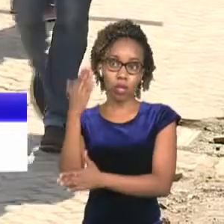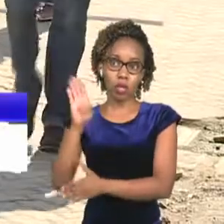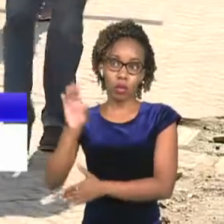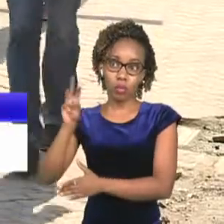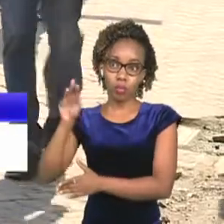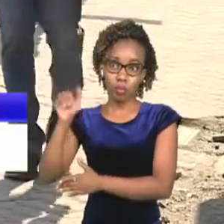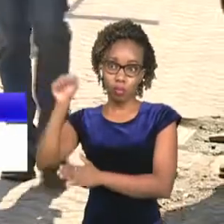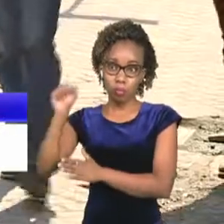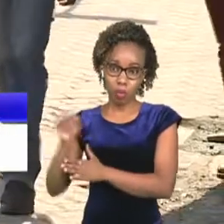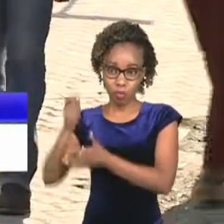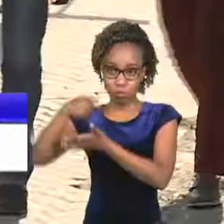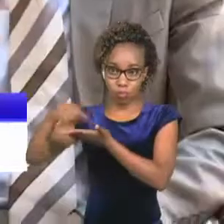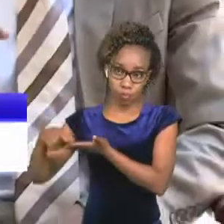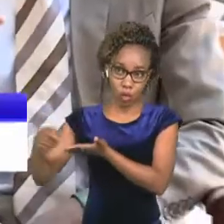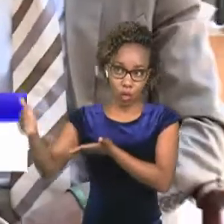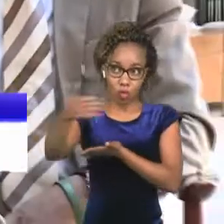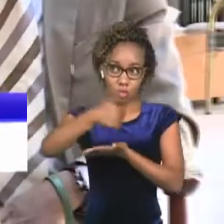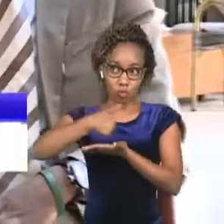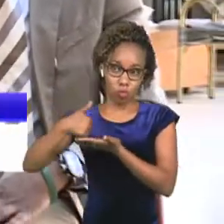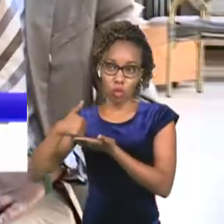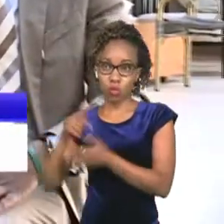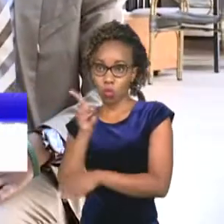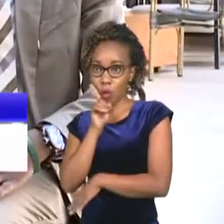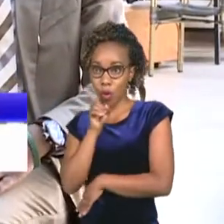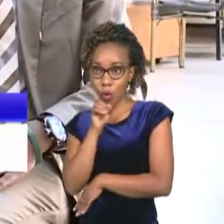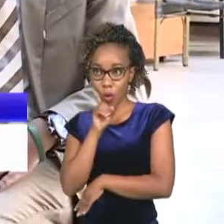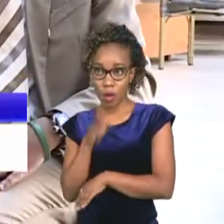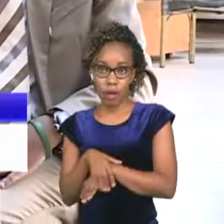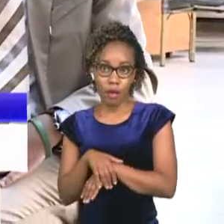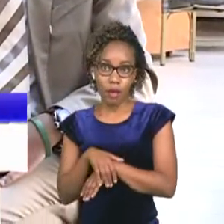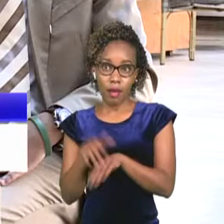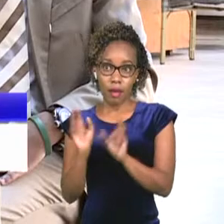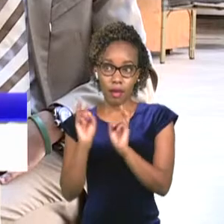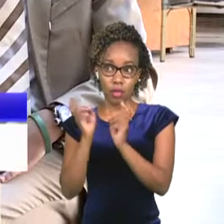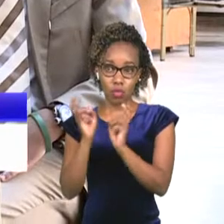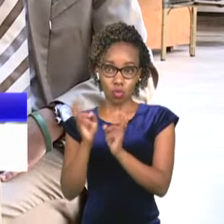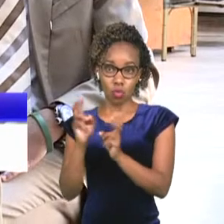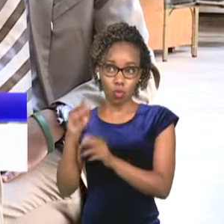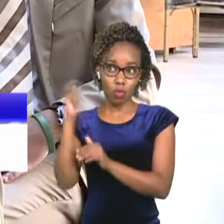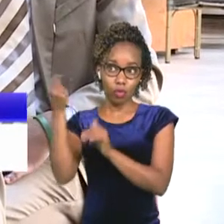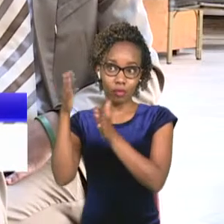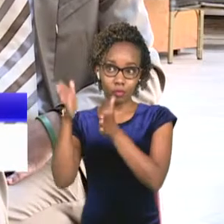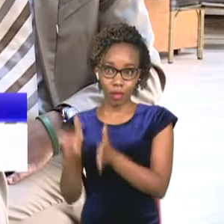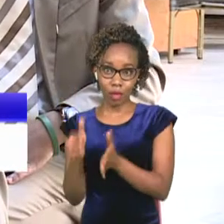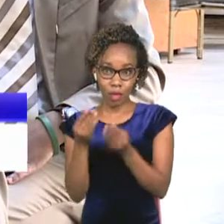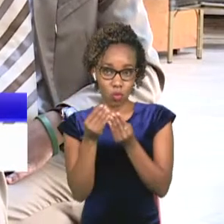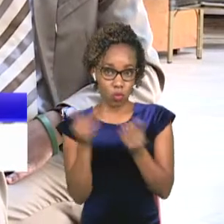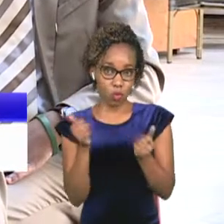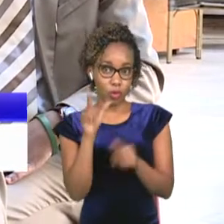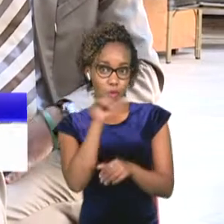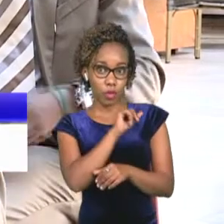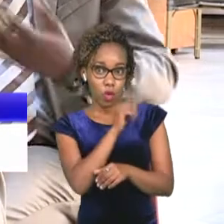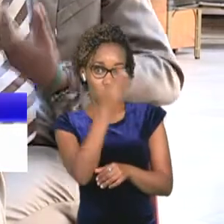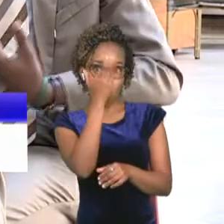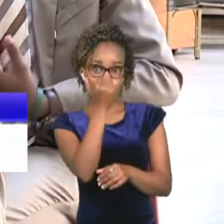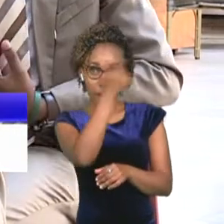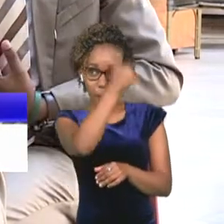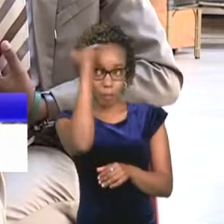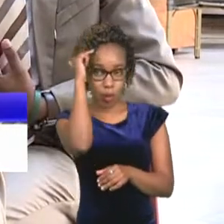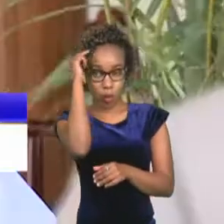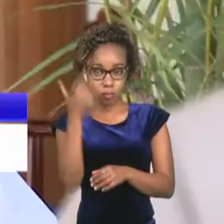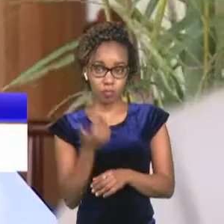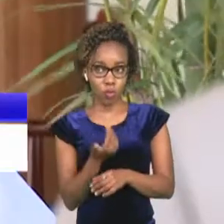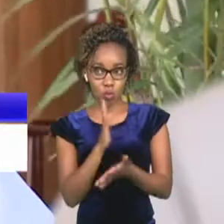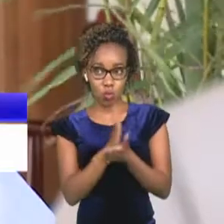to signature collection tomorrow. 9 agenda issues that bedevil Kenyans have been addressed, in my view, because from where I